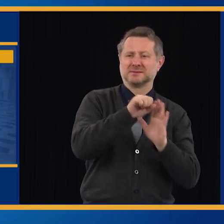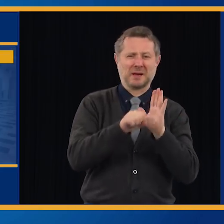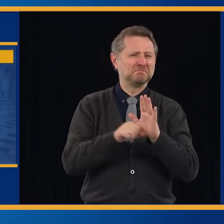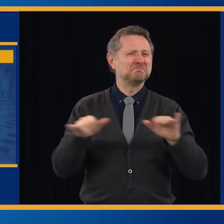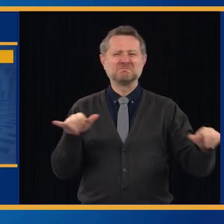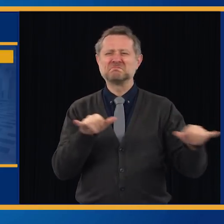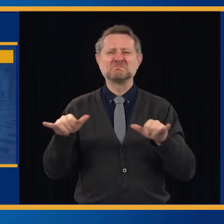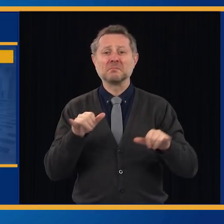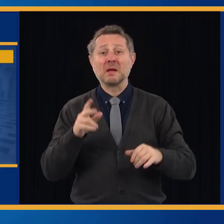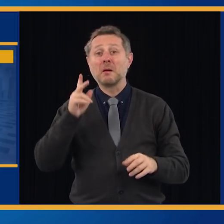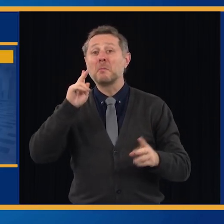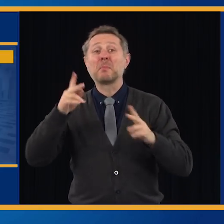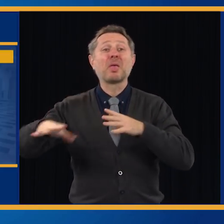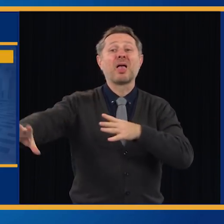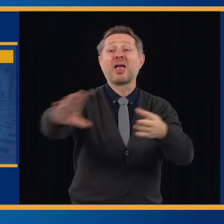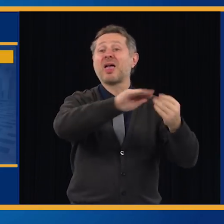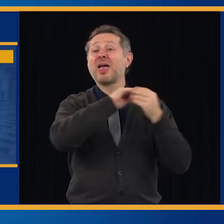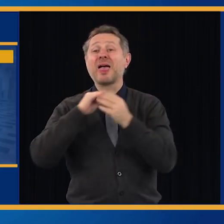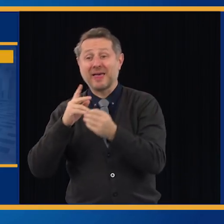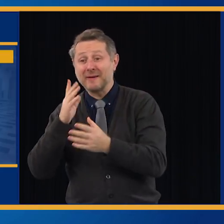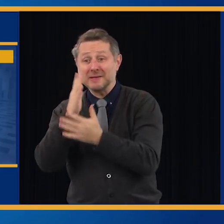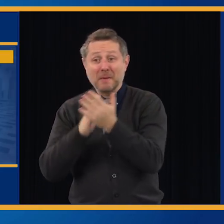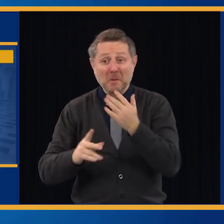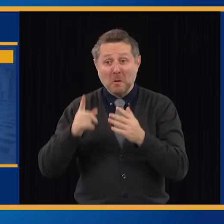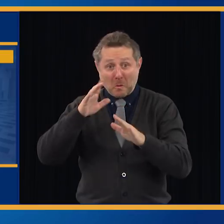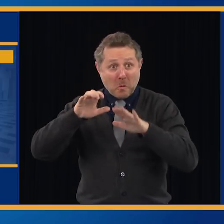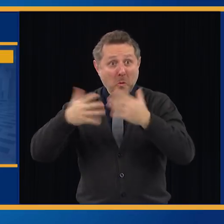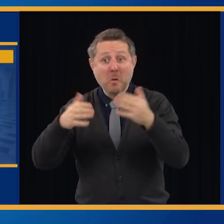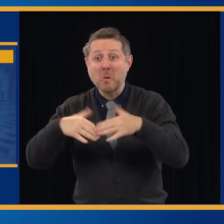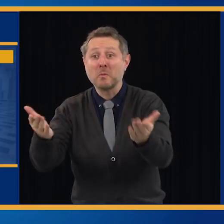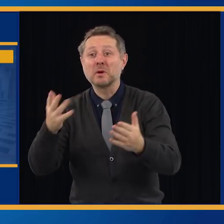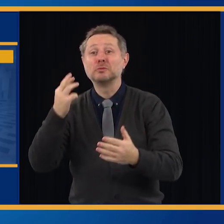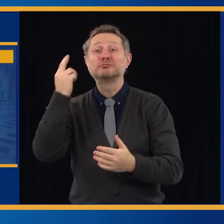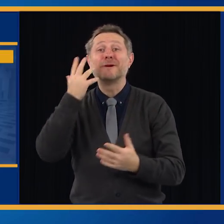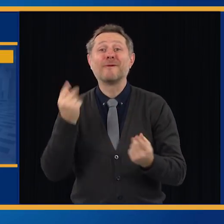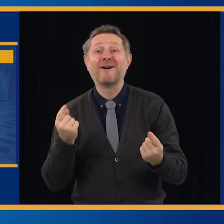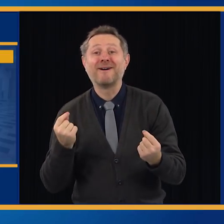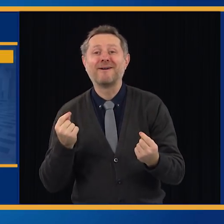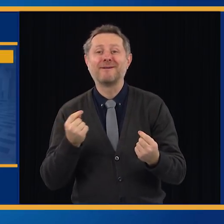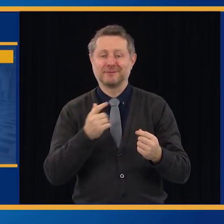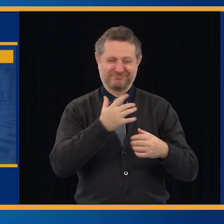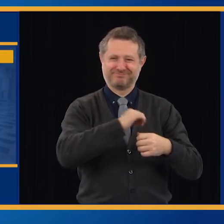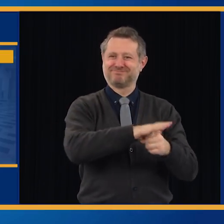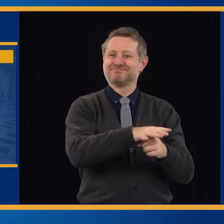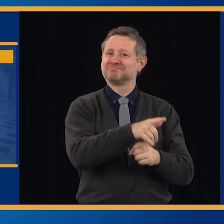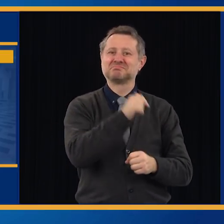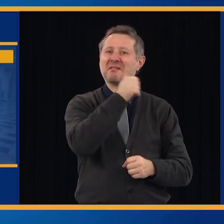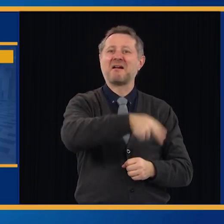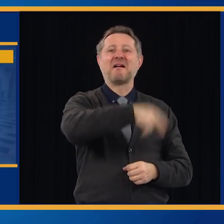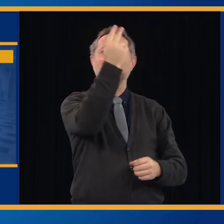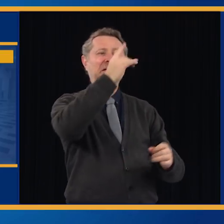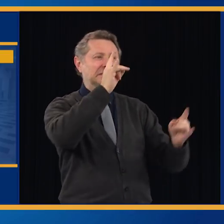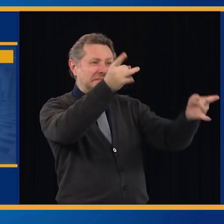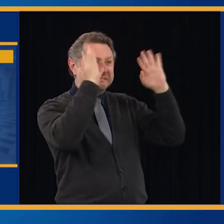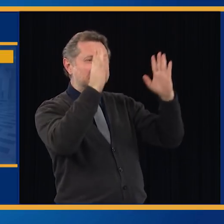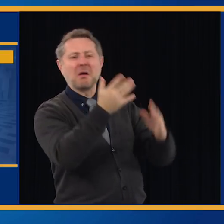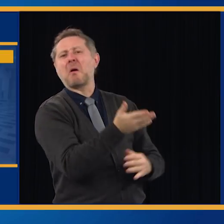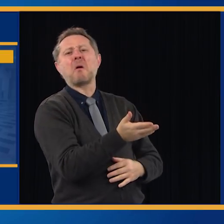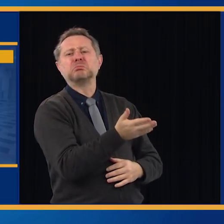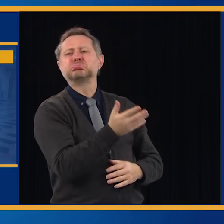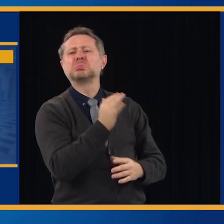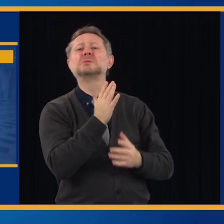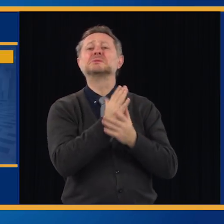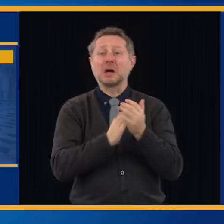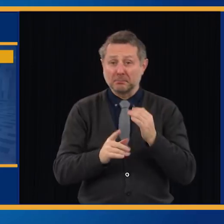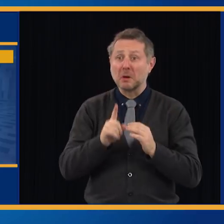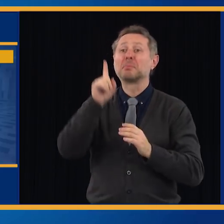every day, well, some states are reopening because they don't have that bad a problem. Some of the places in upstate have a